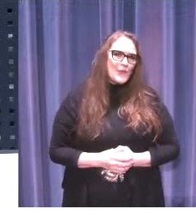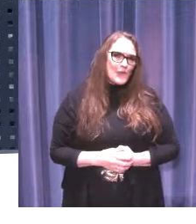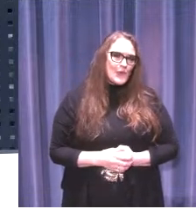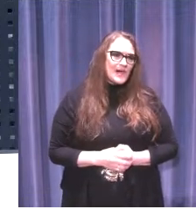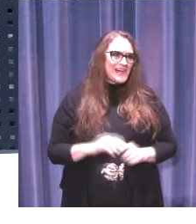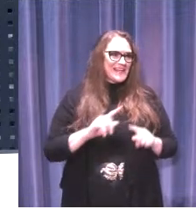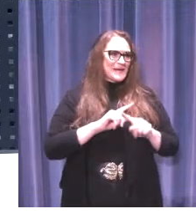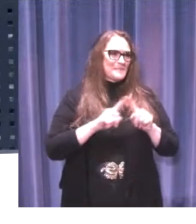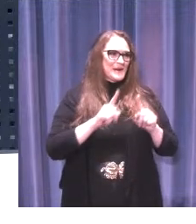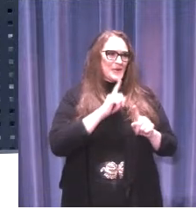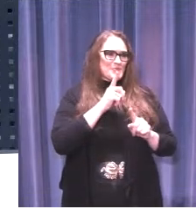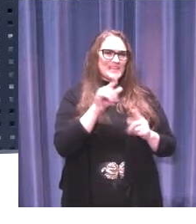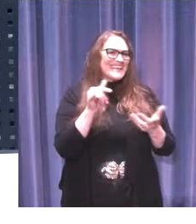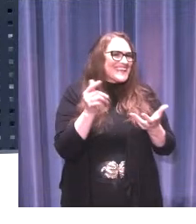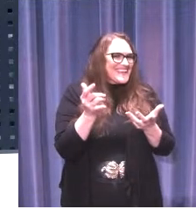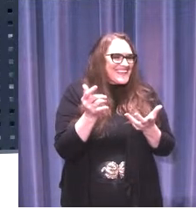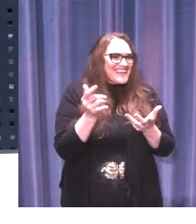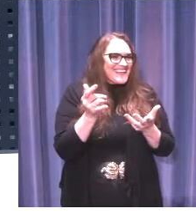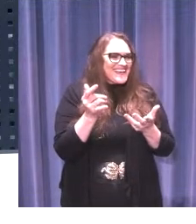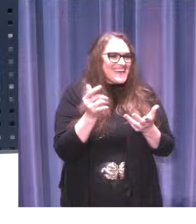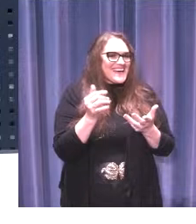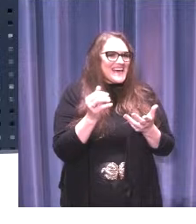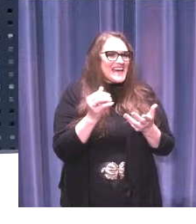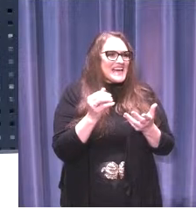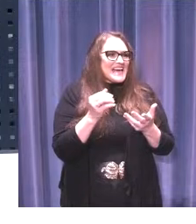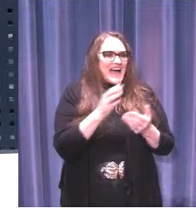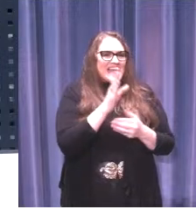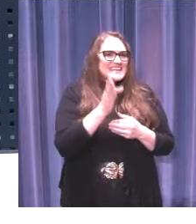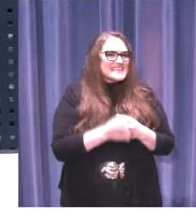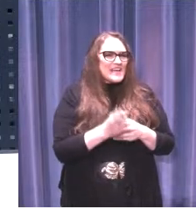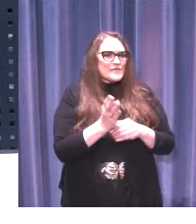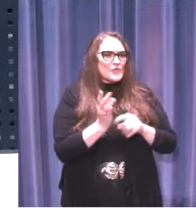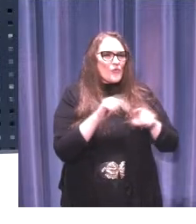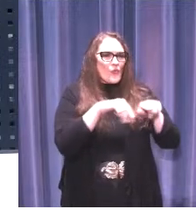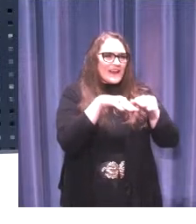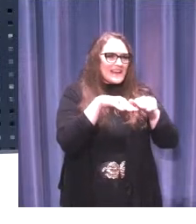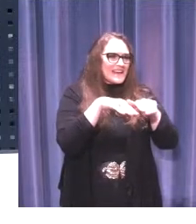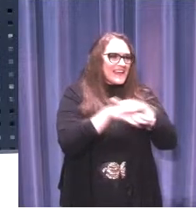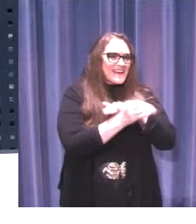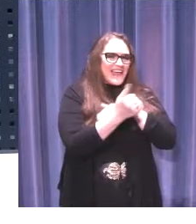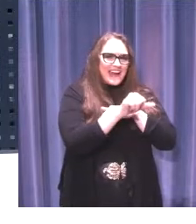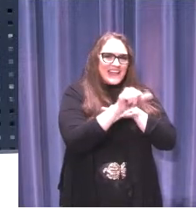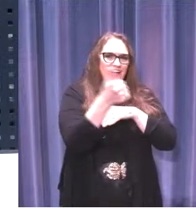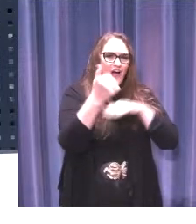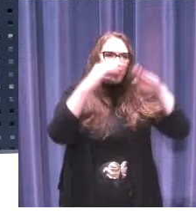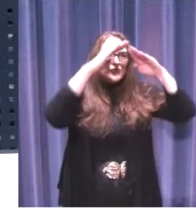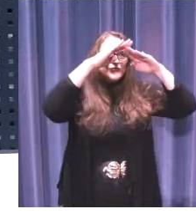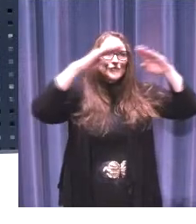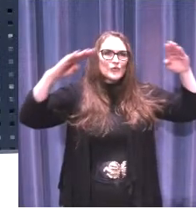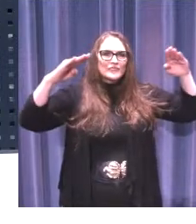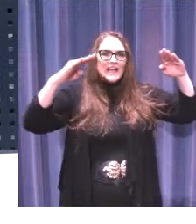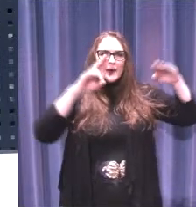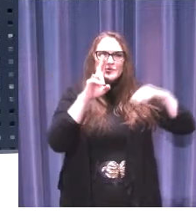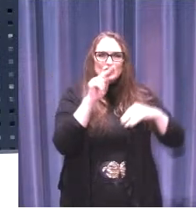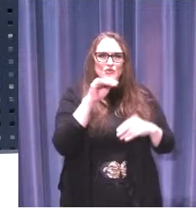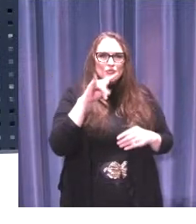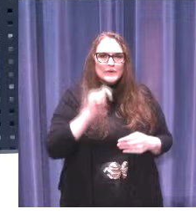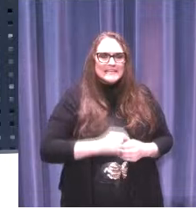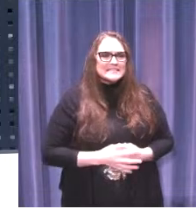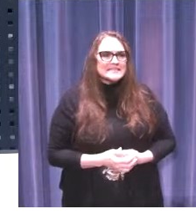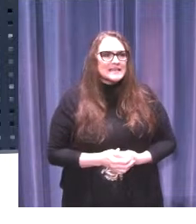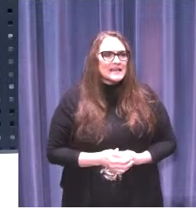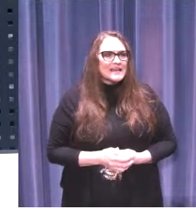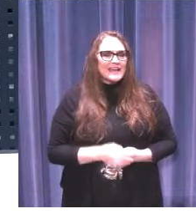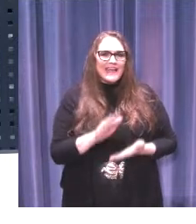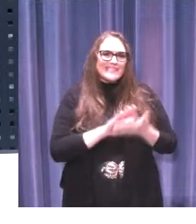But I really didn't, I never went in any of the rooftop units